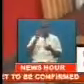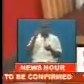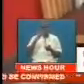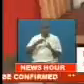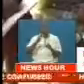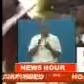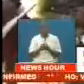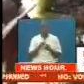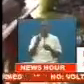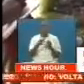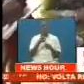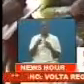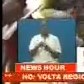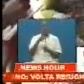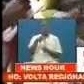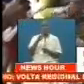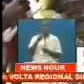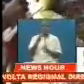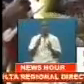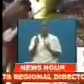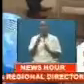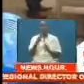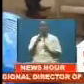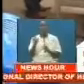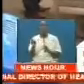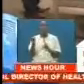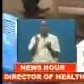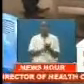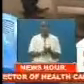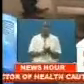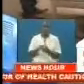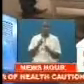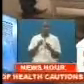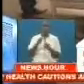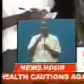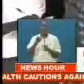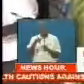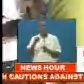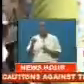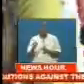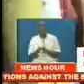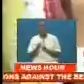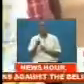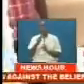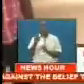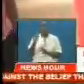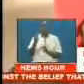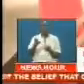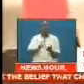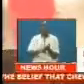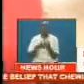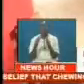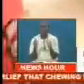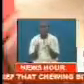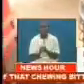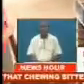then visited Peki, where 48 people had registered. At Peki Wodume LAJHS, only 15 people had